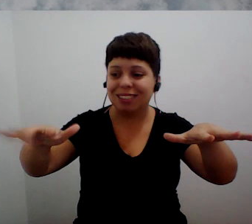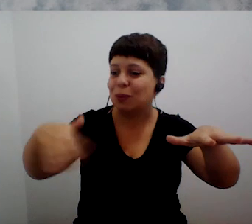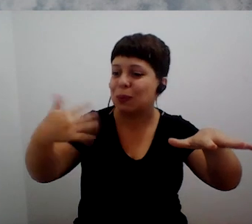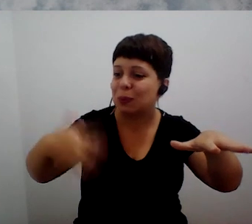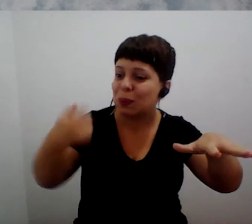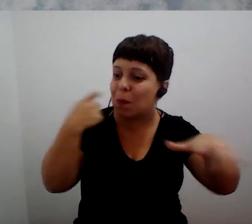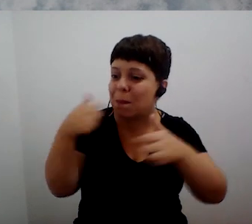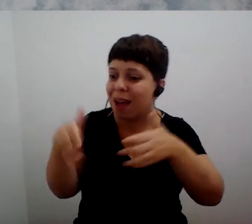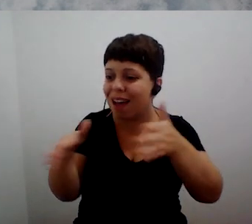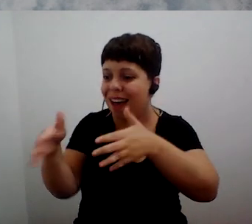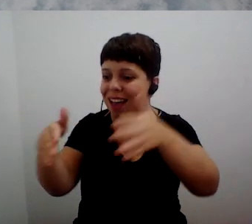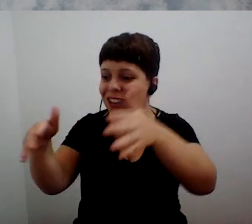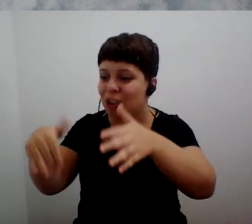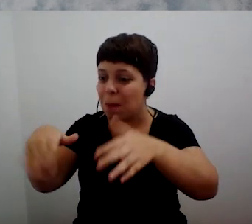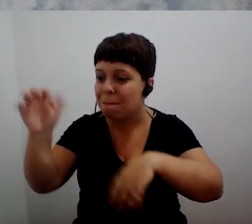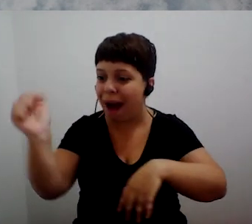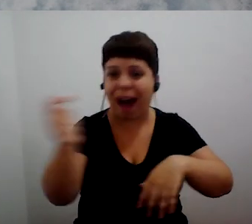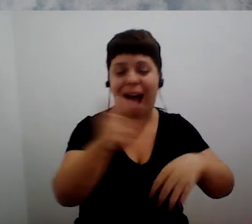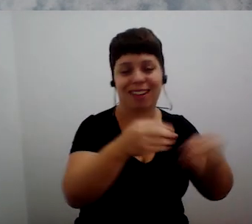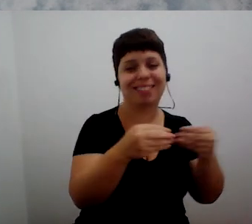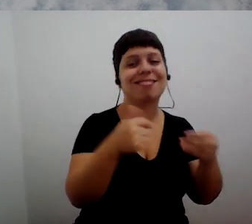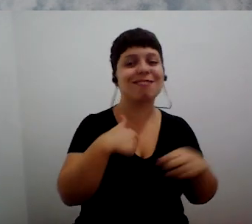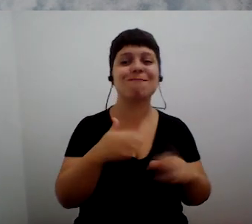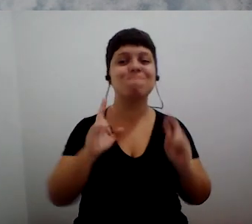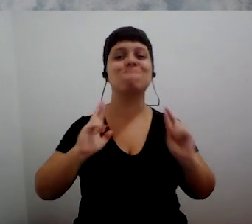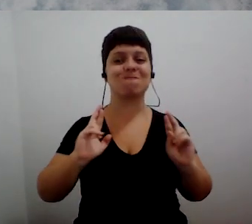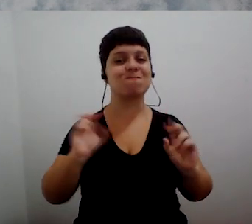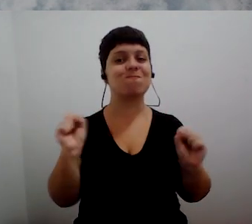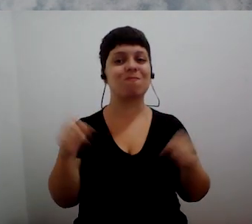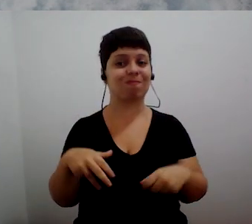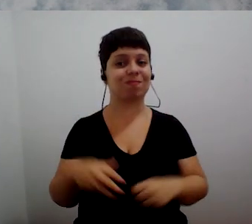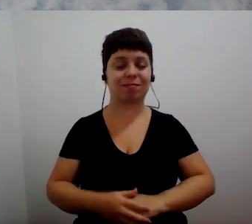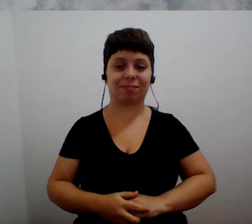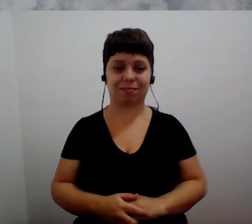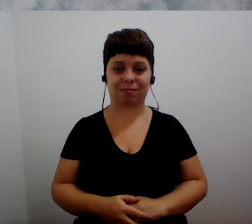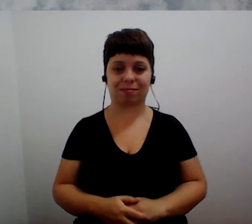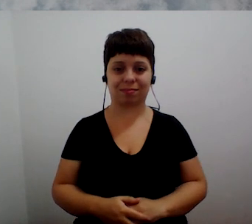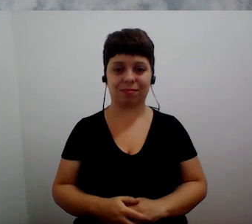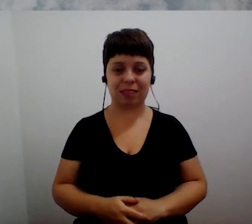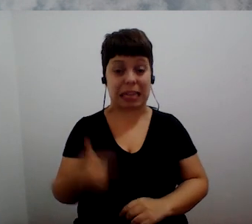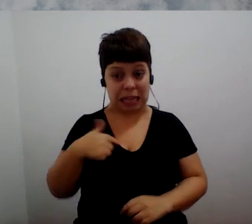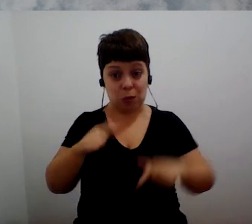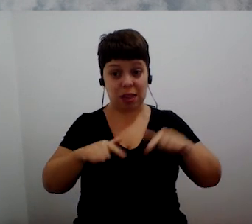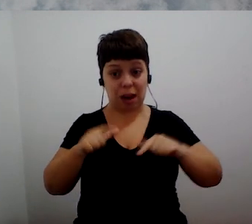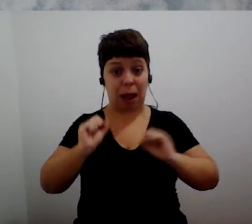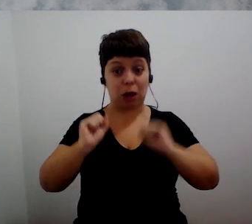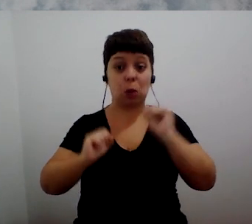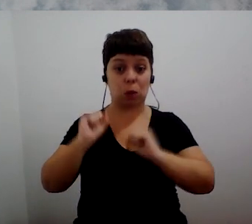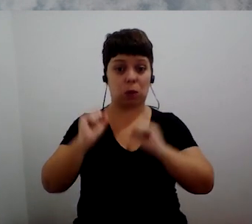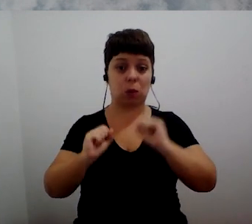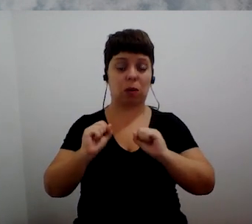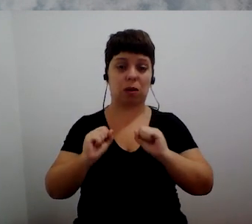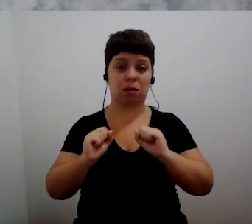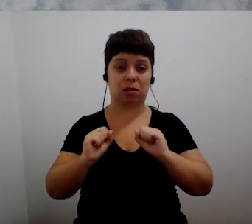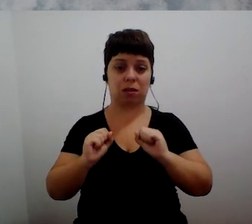it's a message that despite I work for an industry, I'm a person, I'm a citizen, and